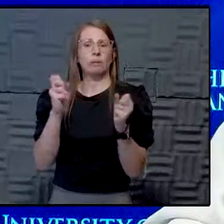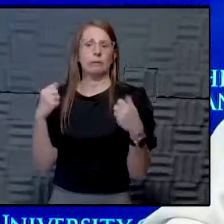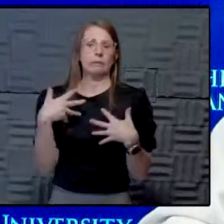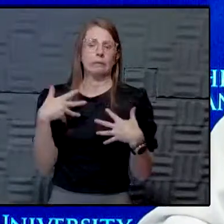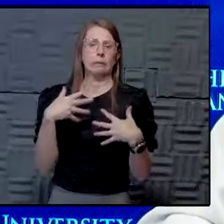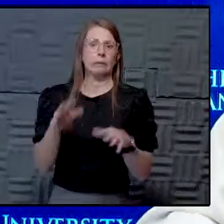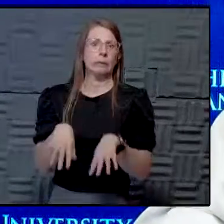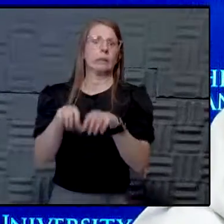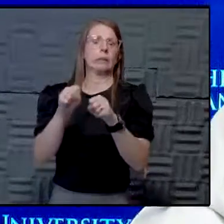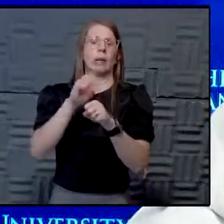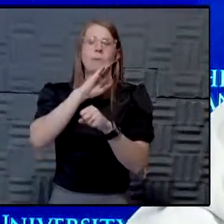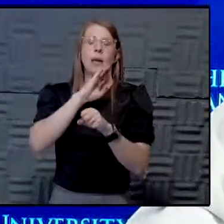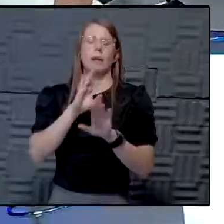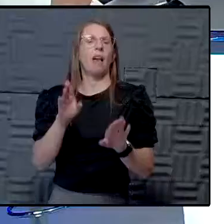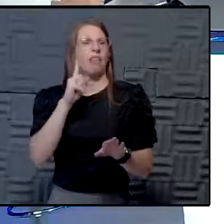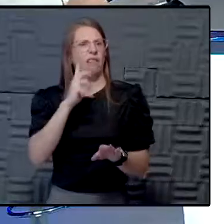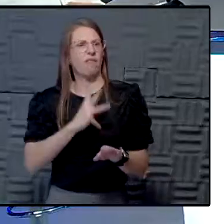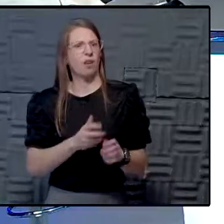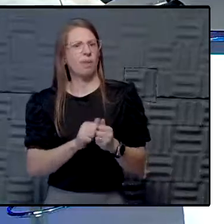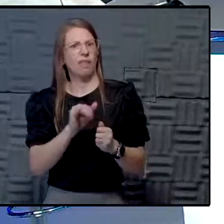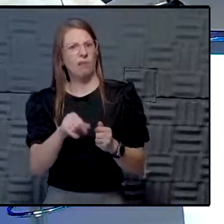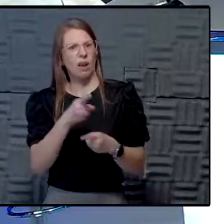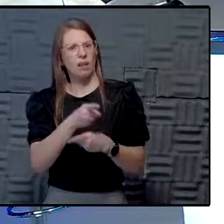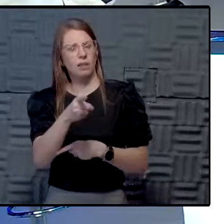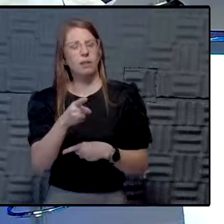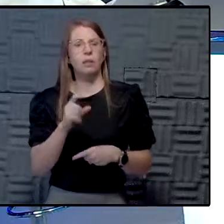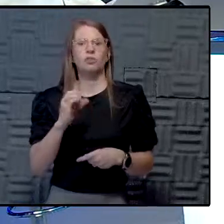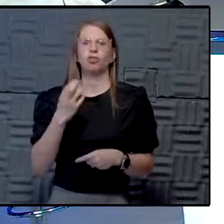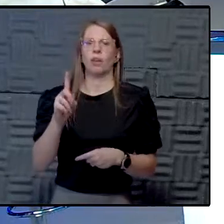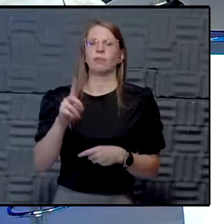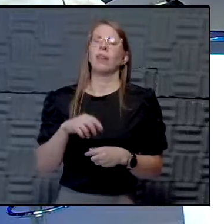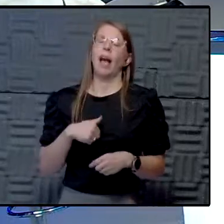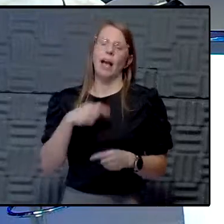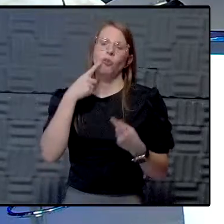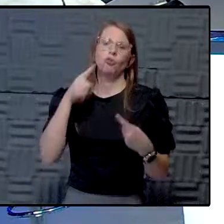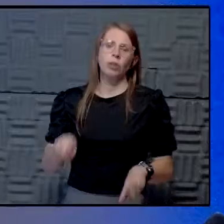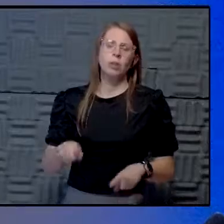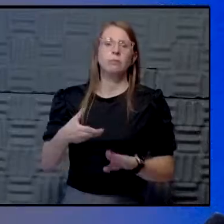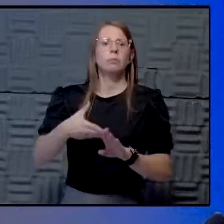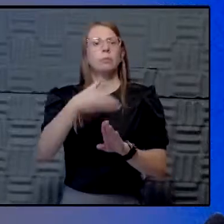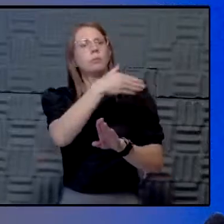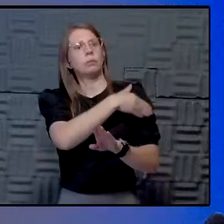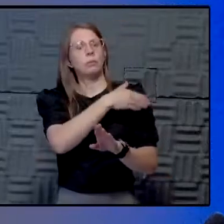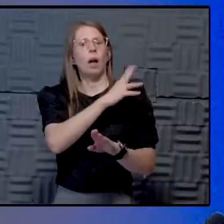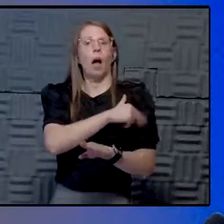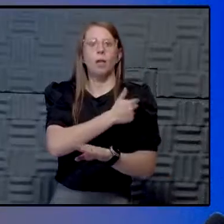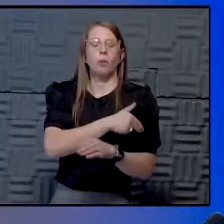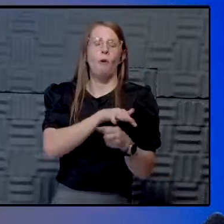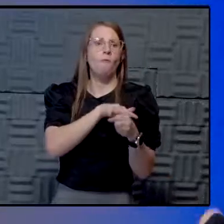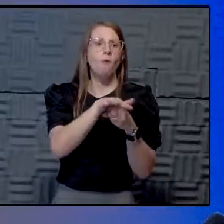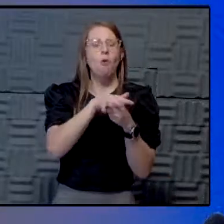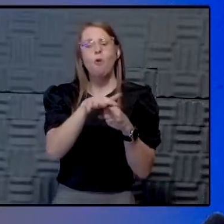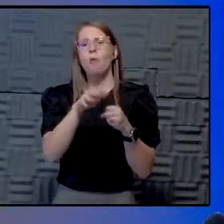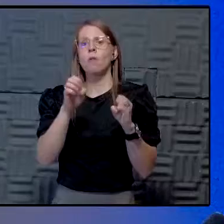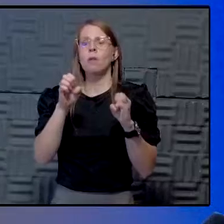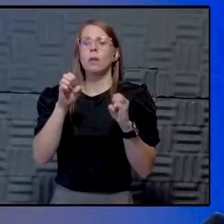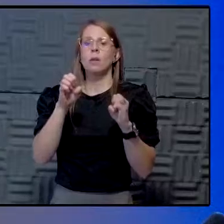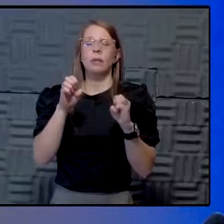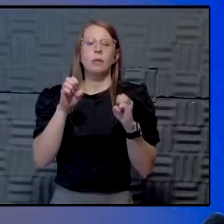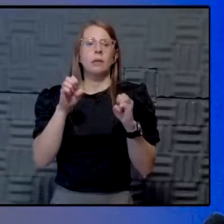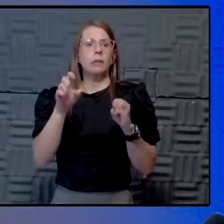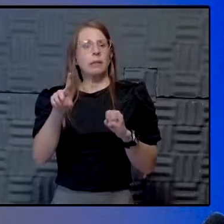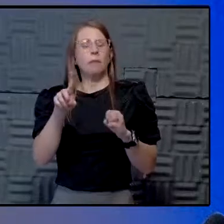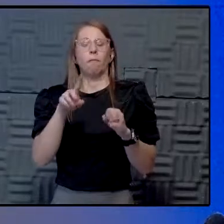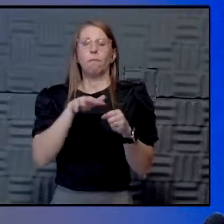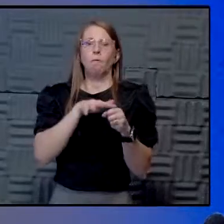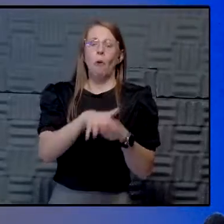bed? Oh, I think we're okay with that. What do you think, Chad? I agree. There was a period of time when the hospital was full, the emergency departments were full,